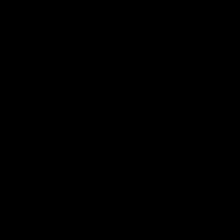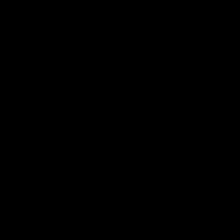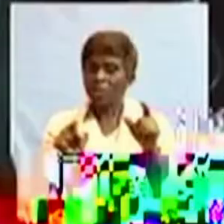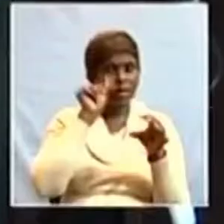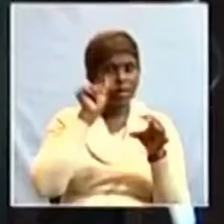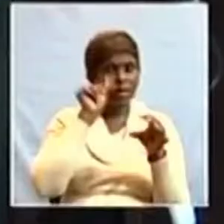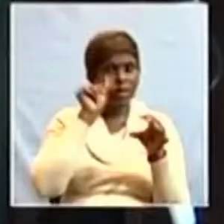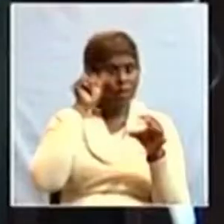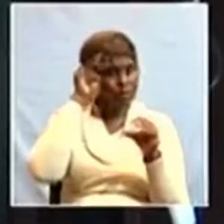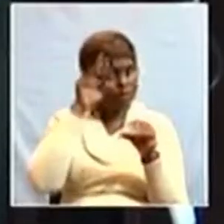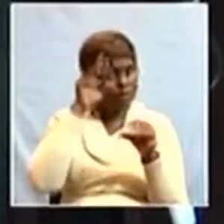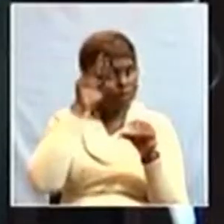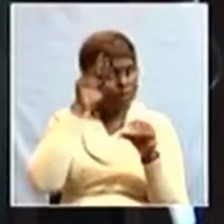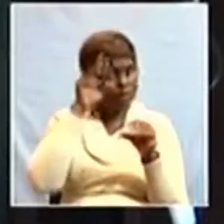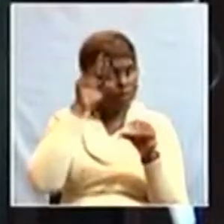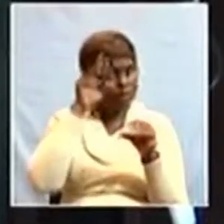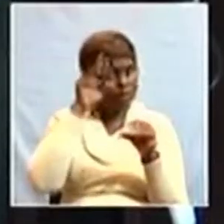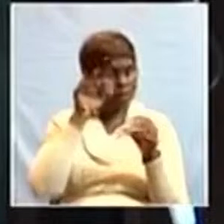to implement